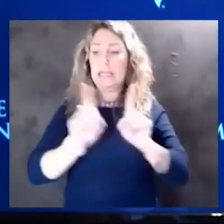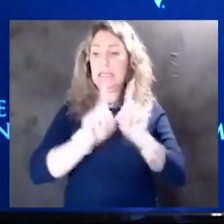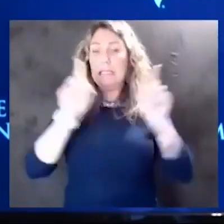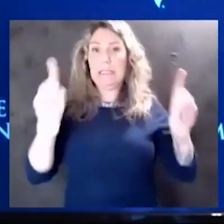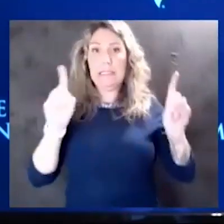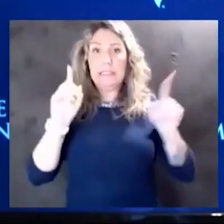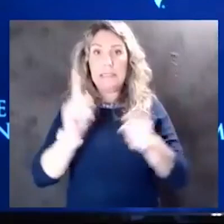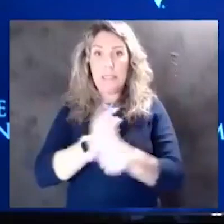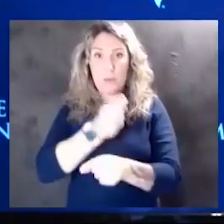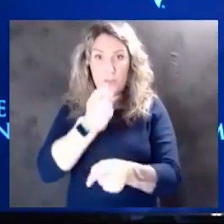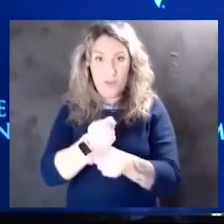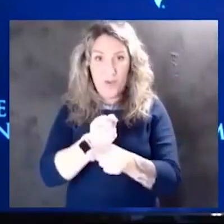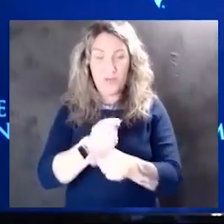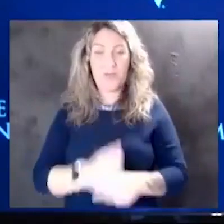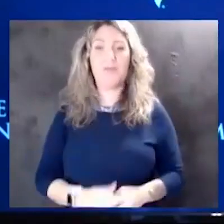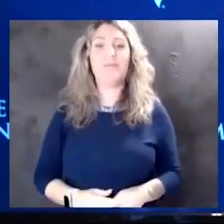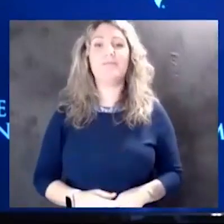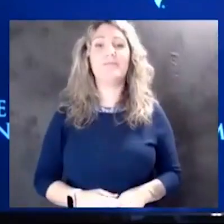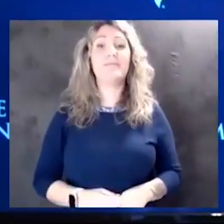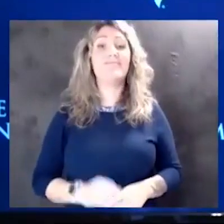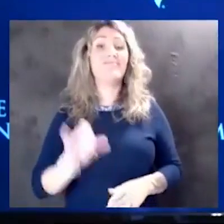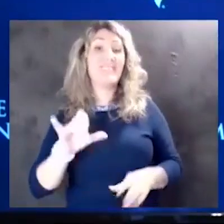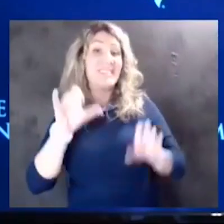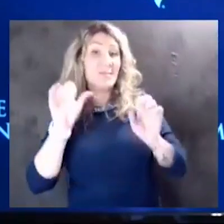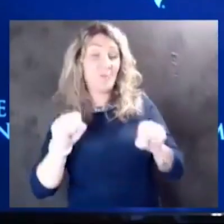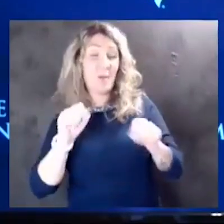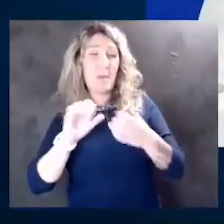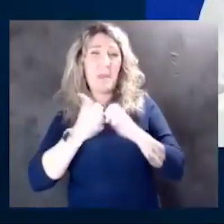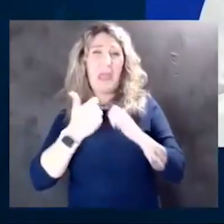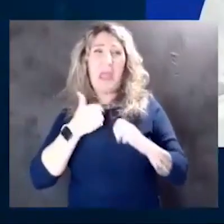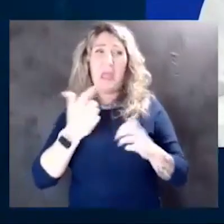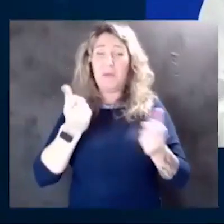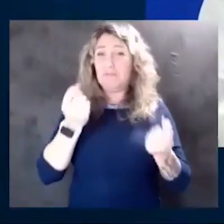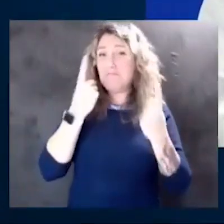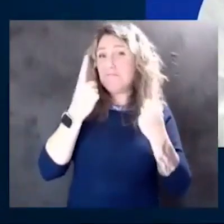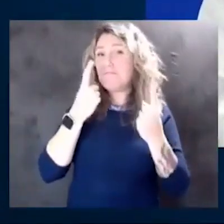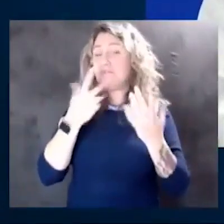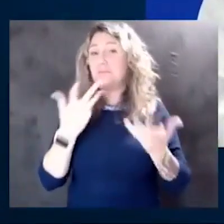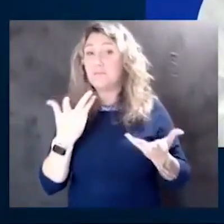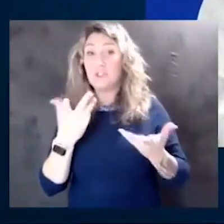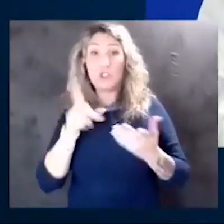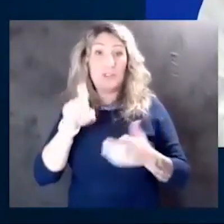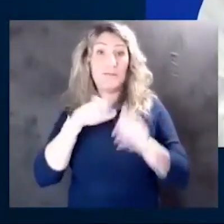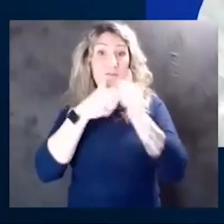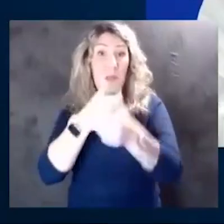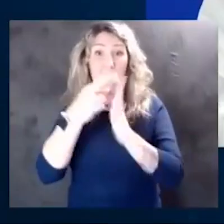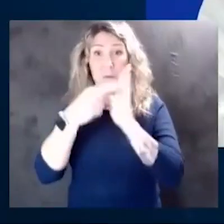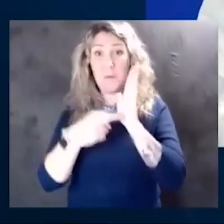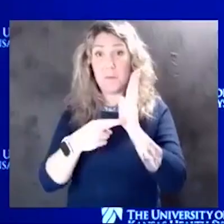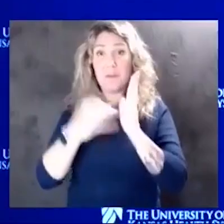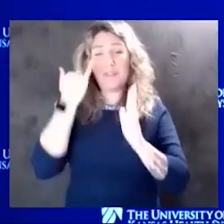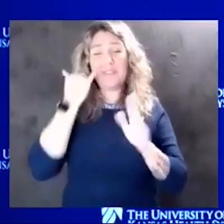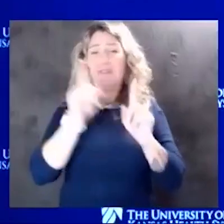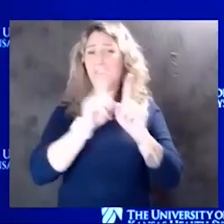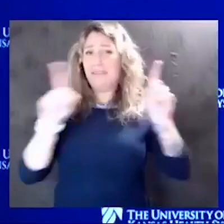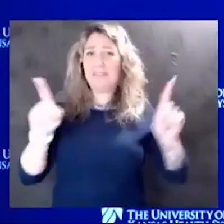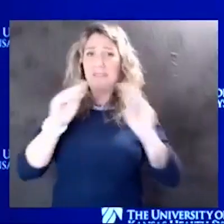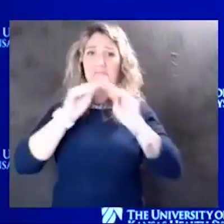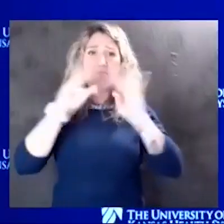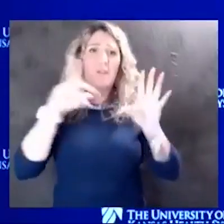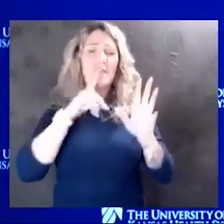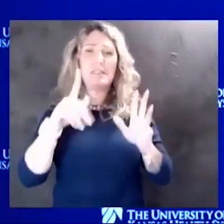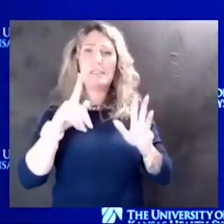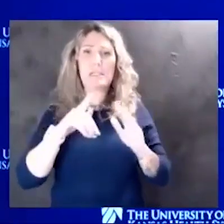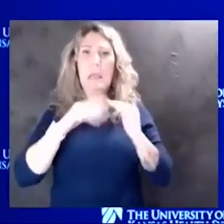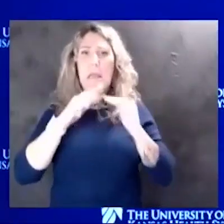And I think that's probably how I would look at it, Hawk. You just got to follow the rules. Yeah, I mean, if you're distance, obviously you're going to have less chance